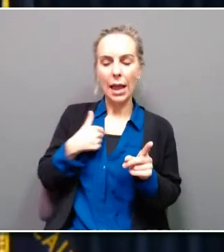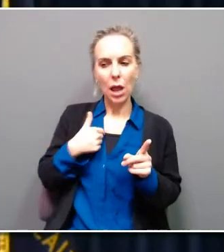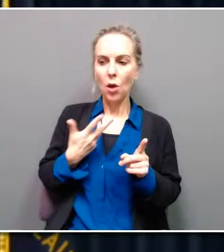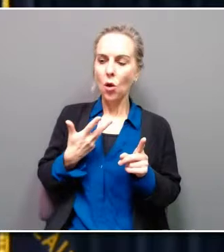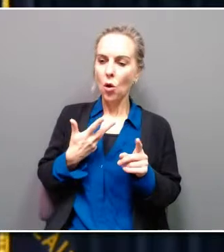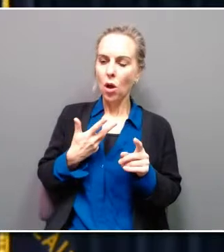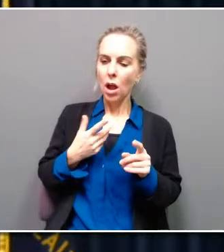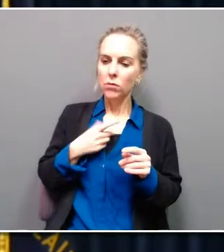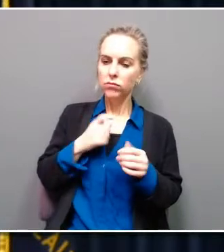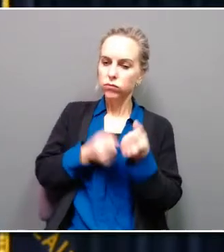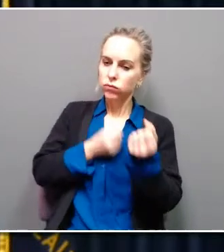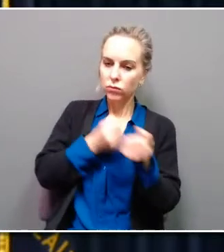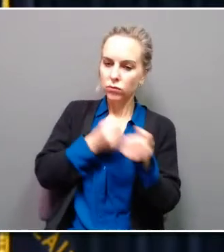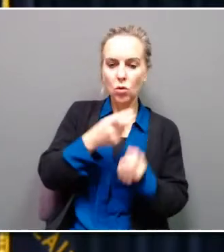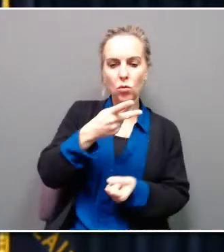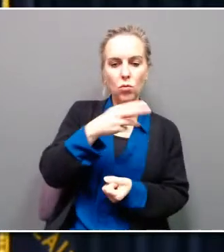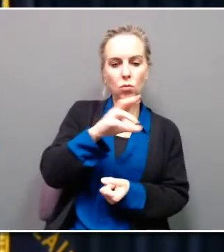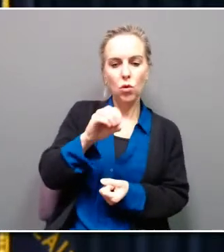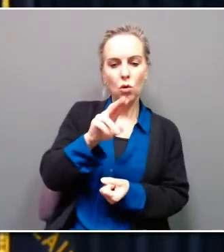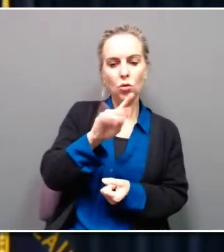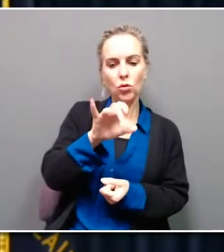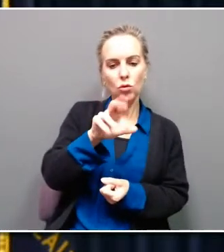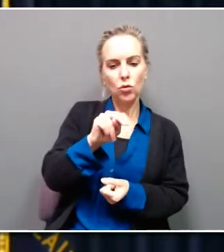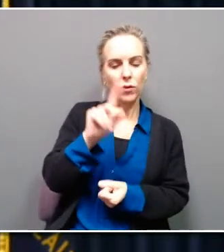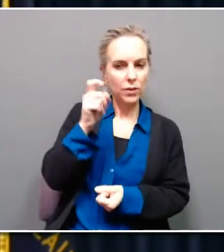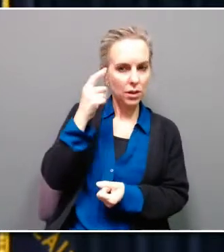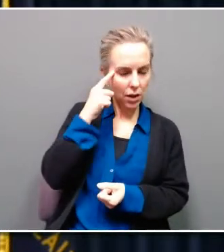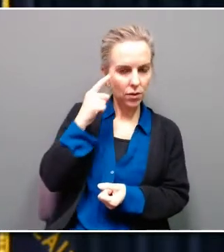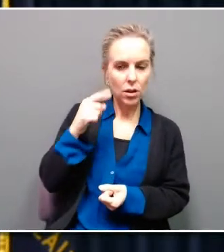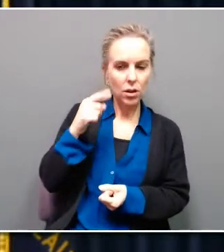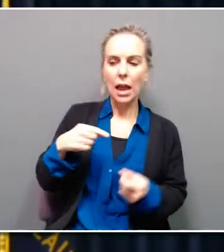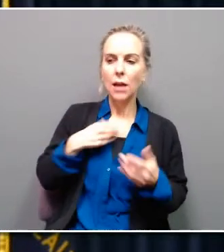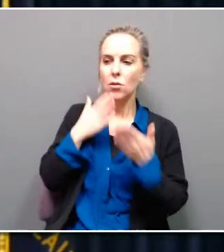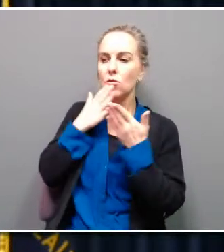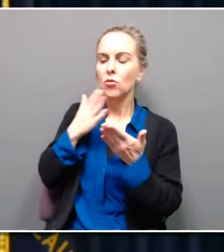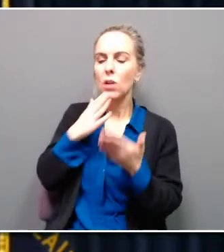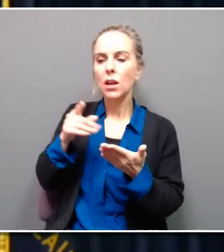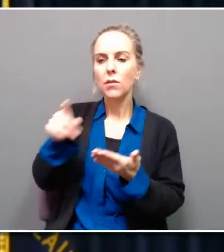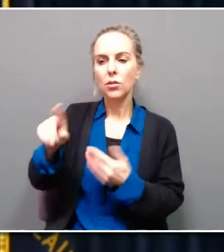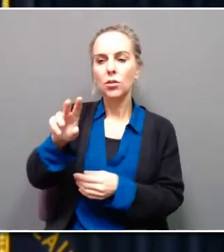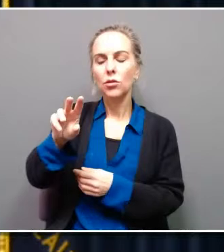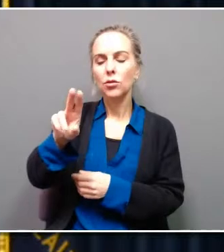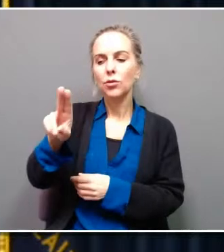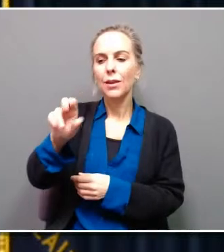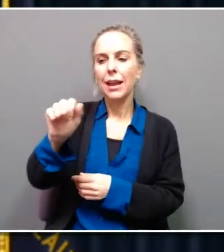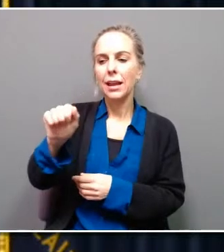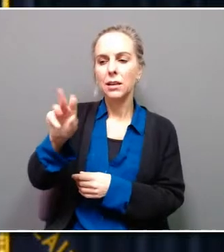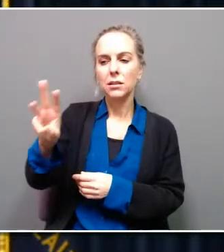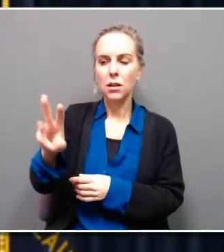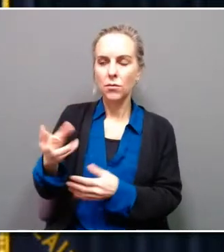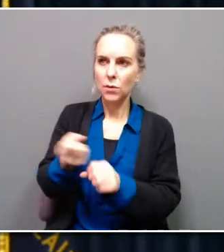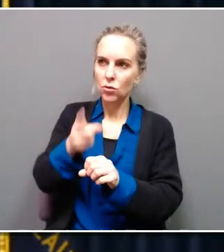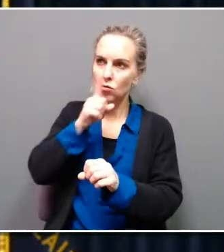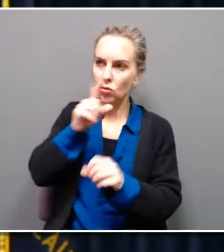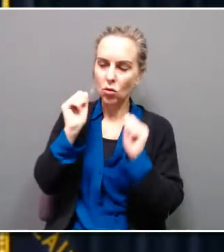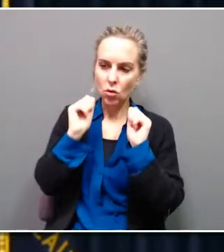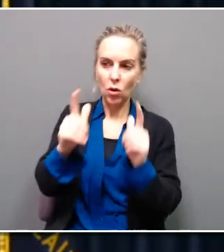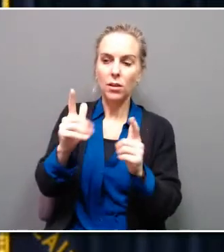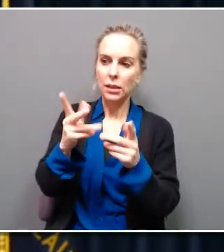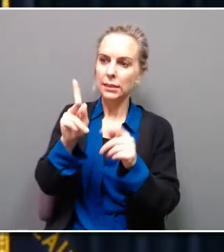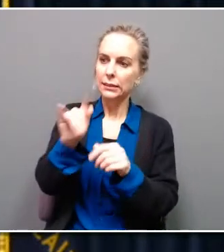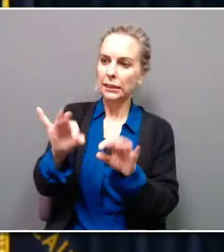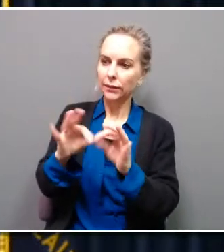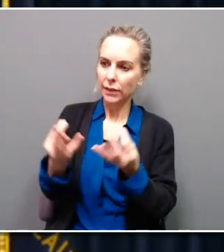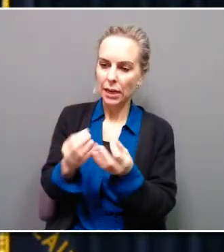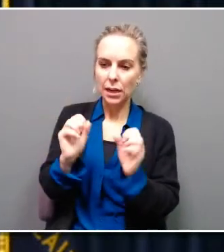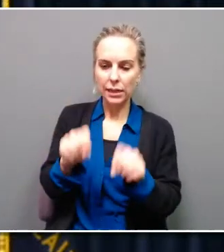pro-union governor here in Kentucky. I'm grateful for UAW at what they've done to ensure that so many Kentucky families can put food